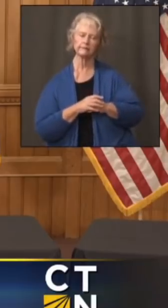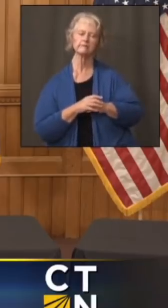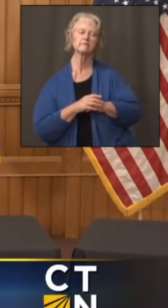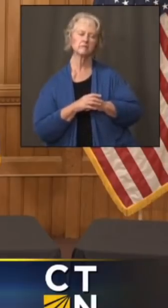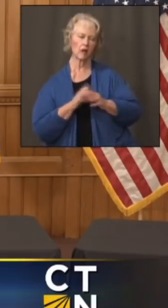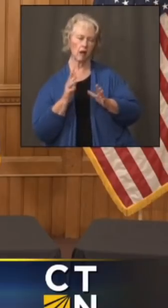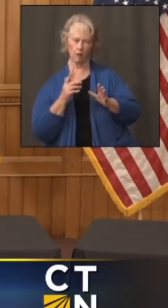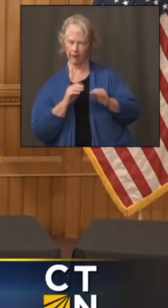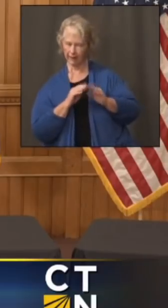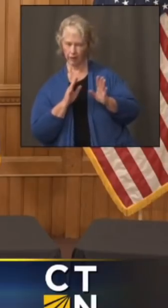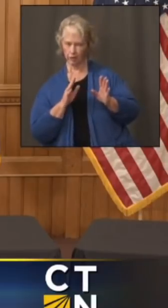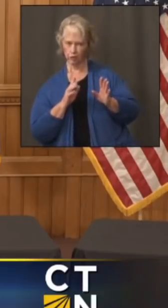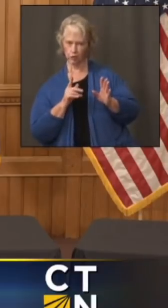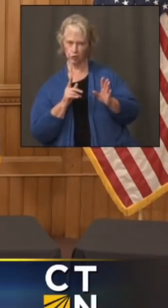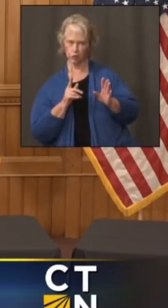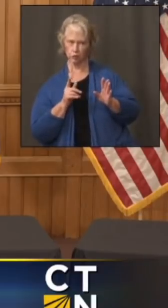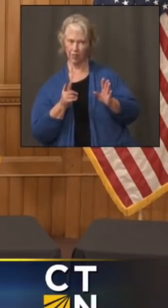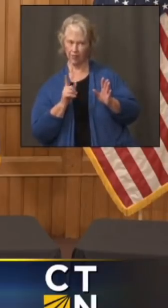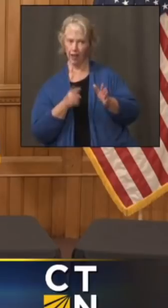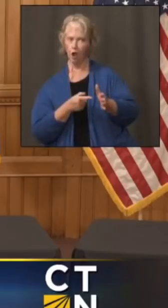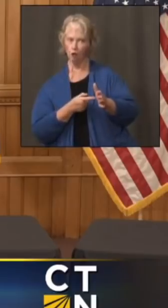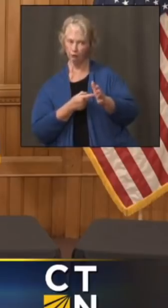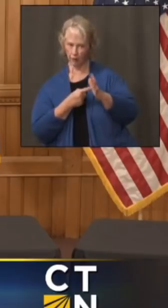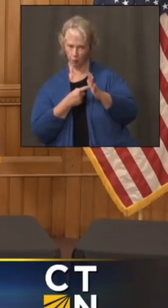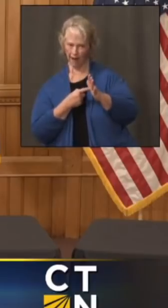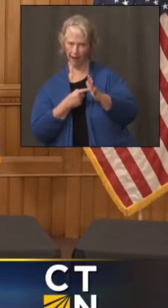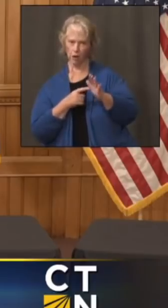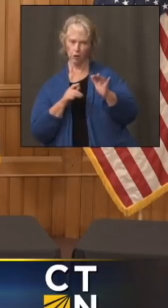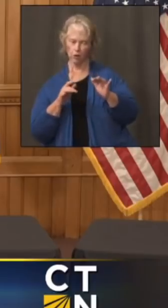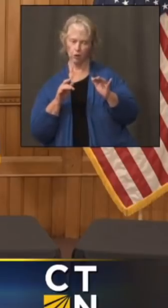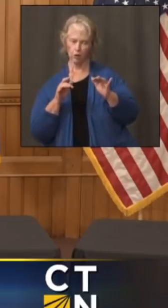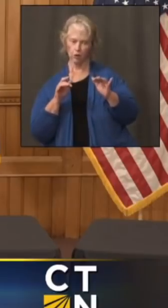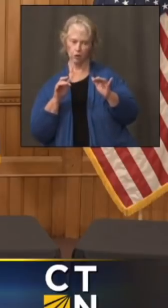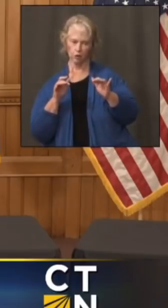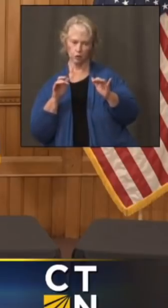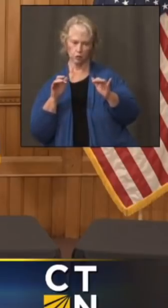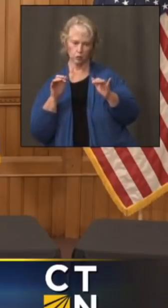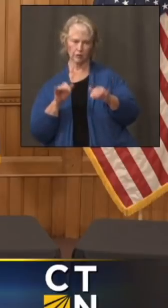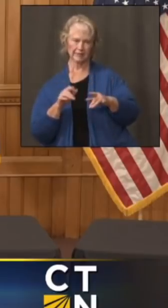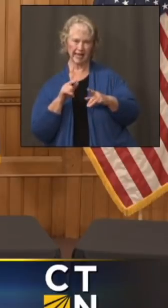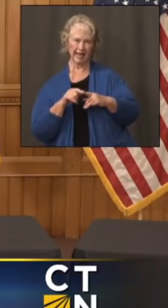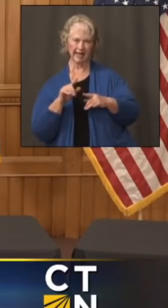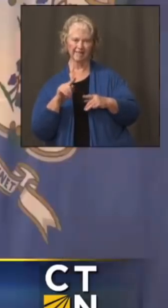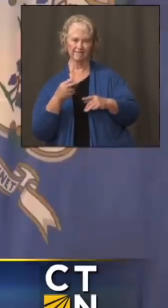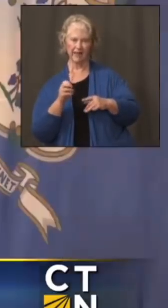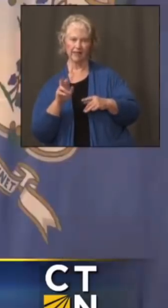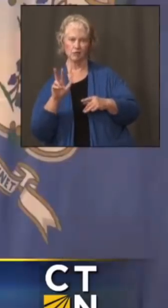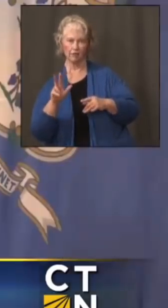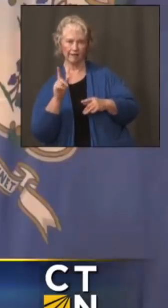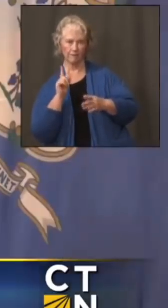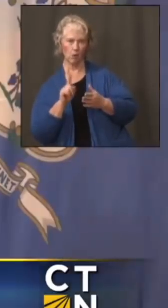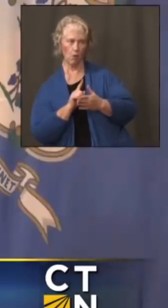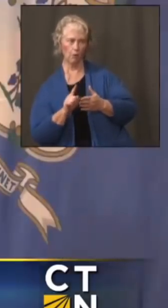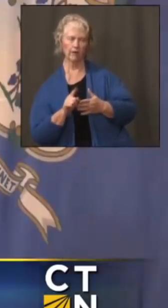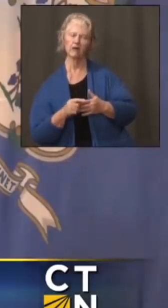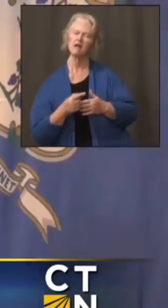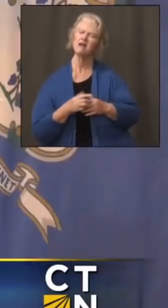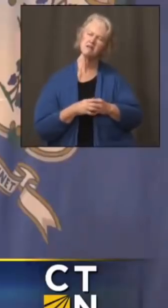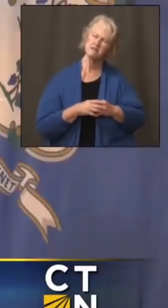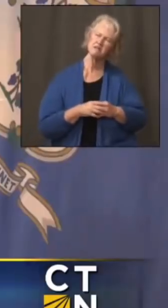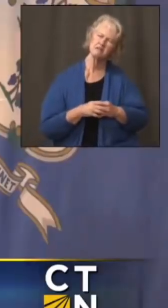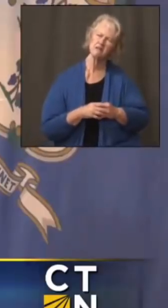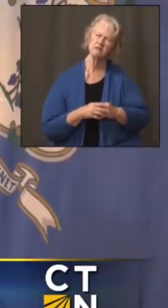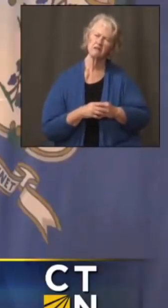Okay, so just to be clear, they're going to be required to be in phase 3 for at least a week. That's right.